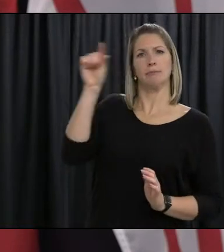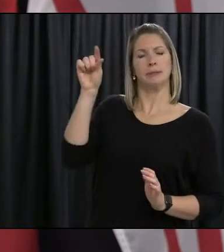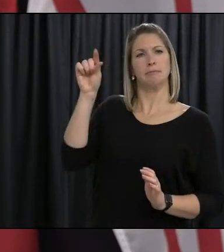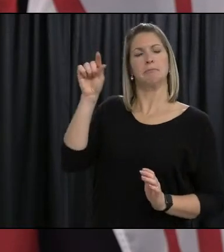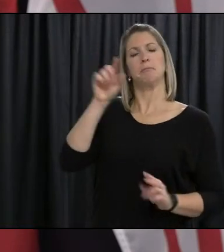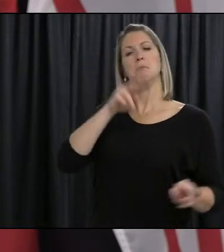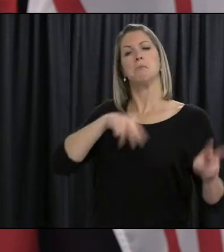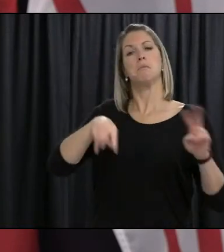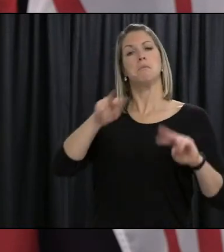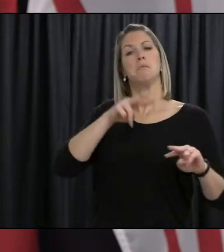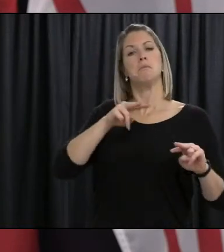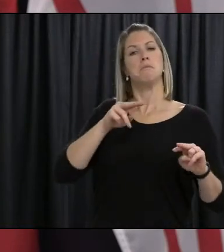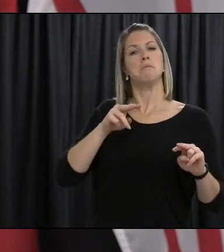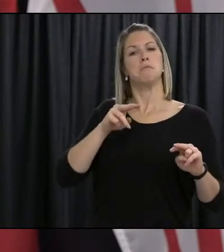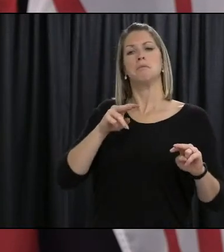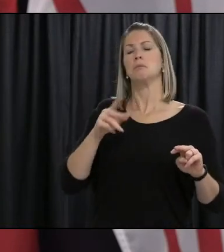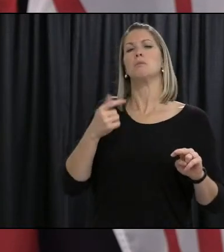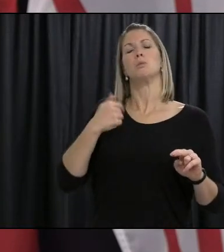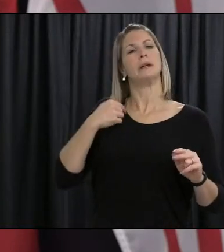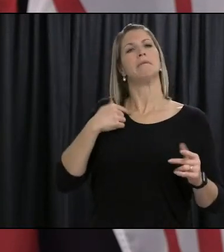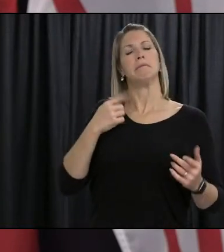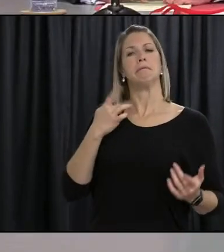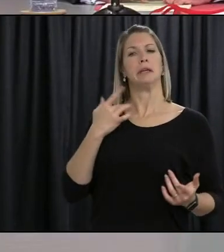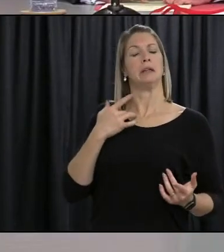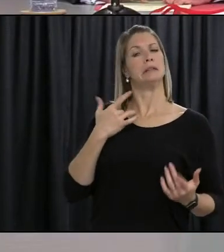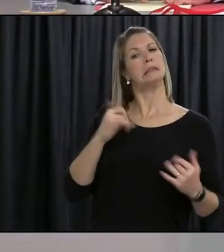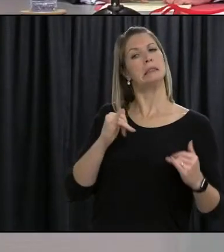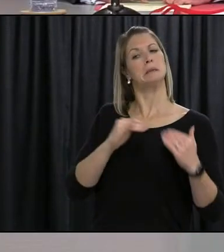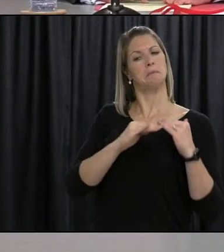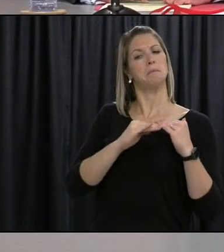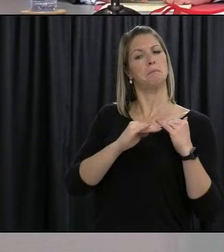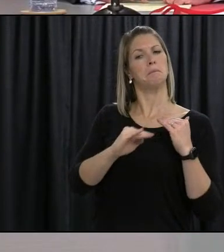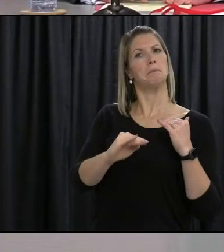general market conditions. Thank you.